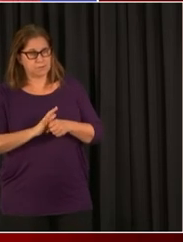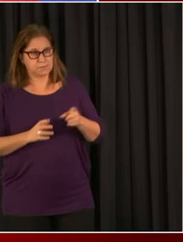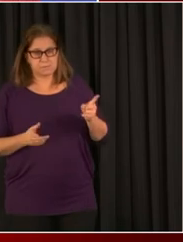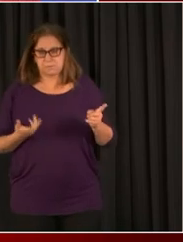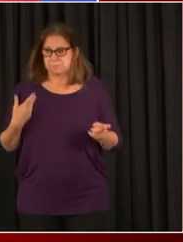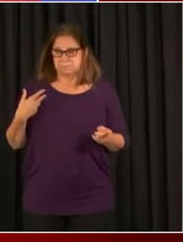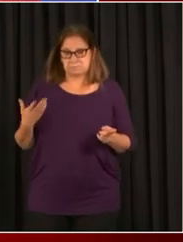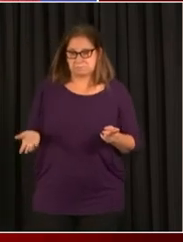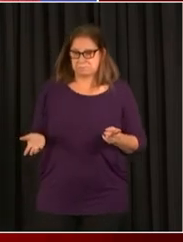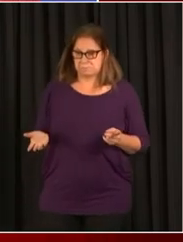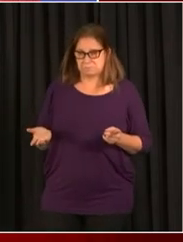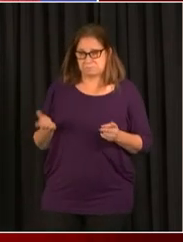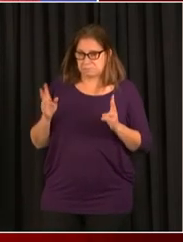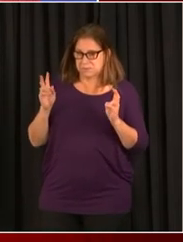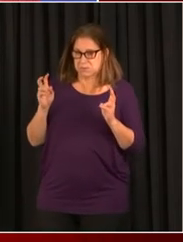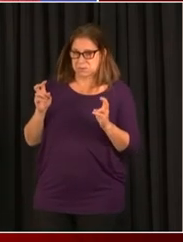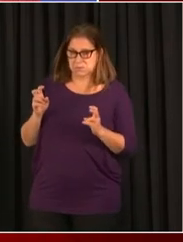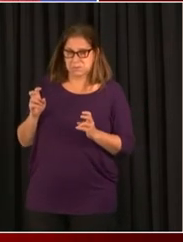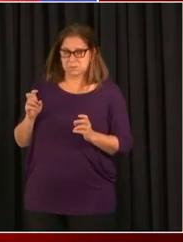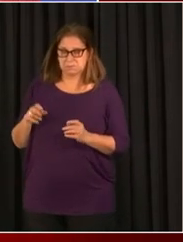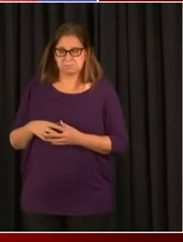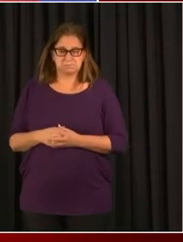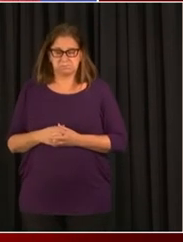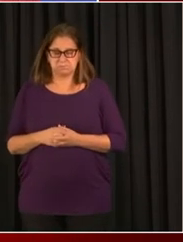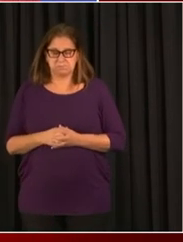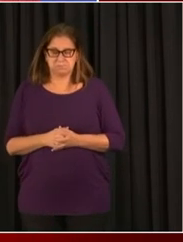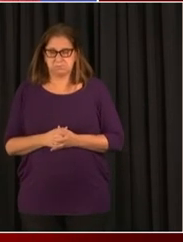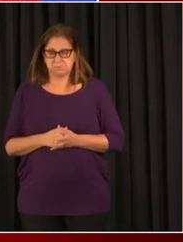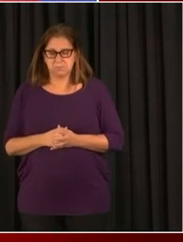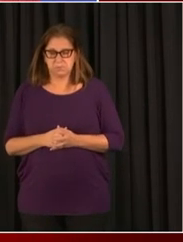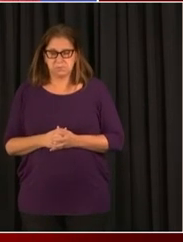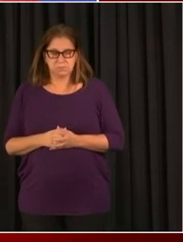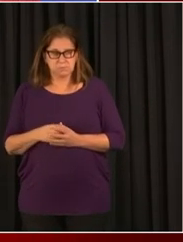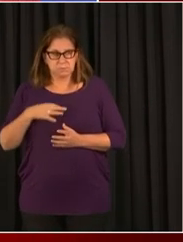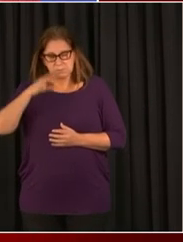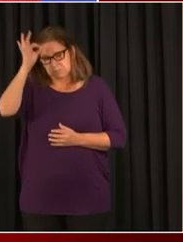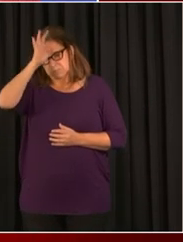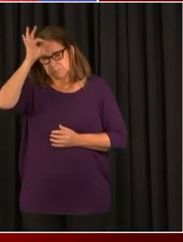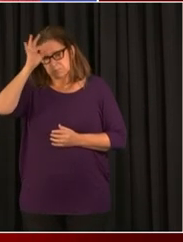an issue at the council, and I would need to